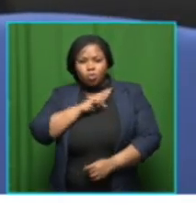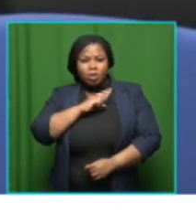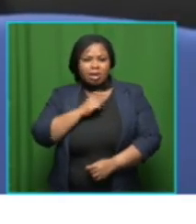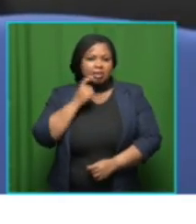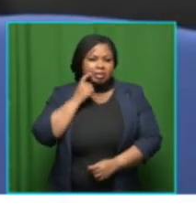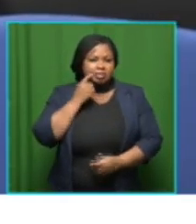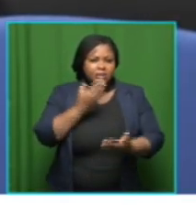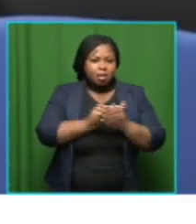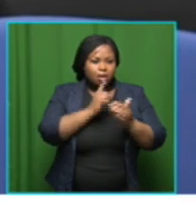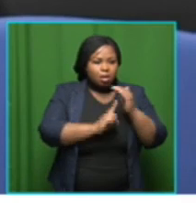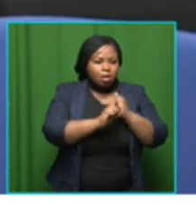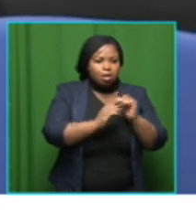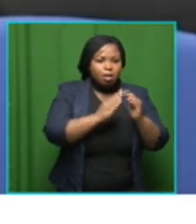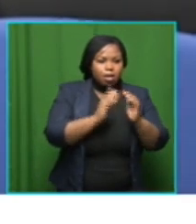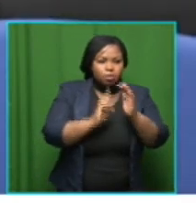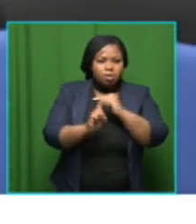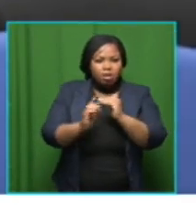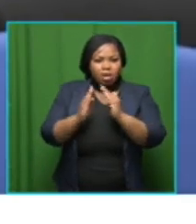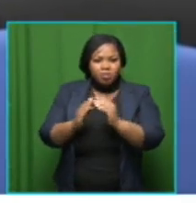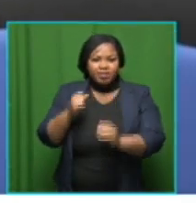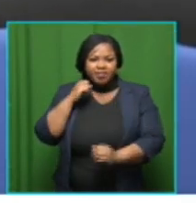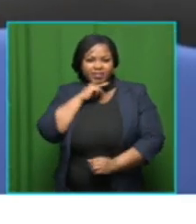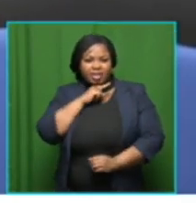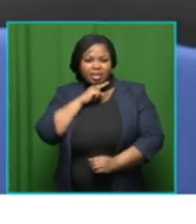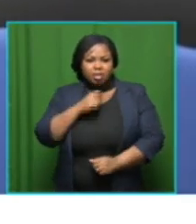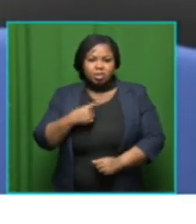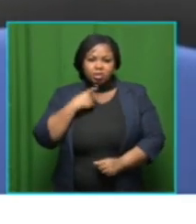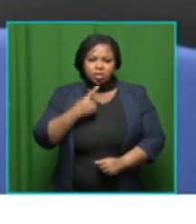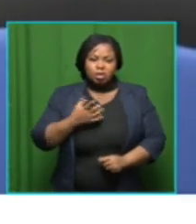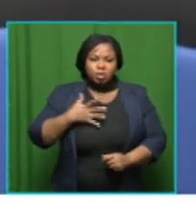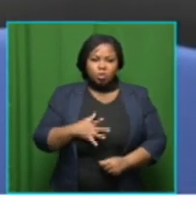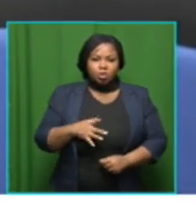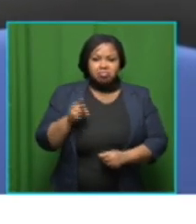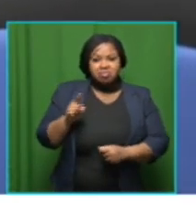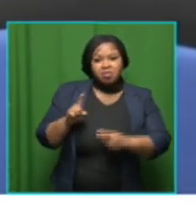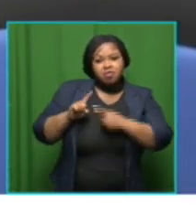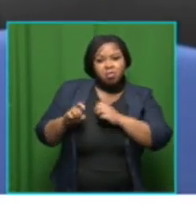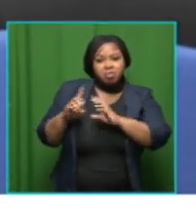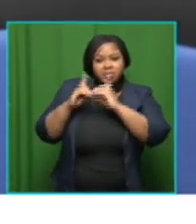to knock on people's doors and say they're from the Department of Health.